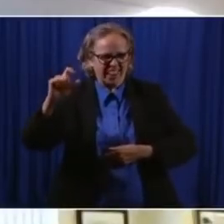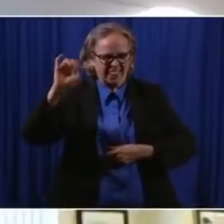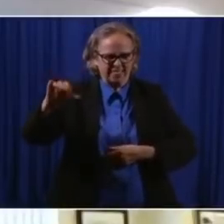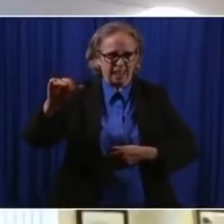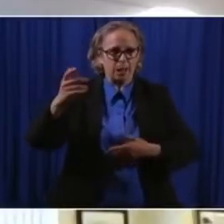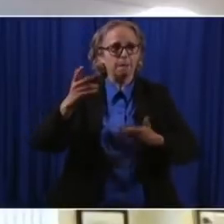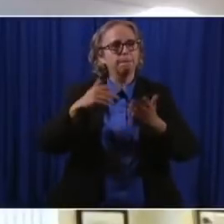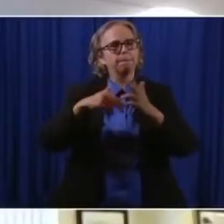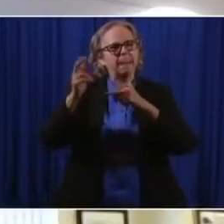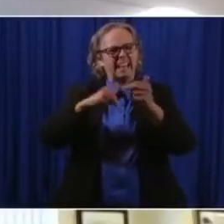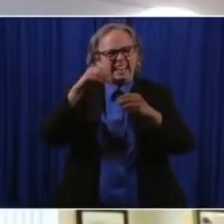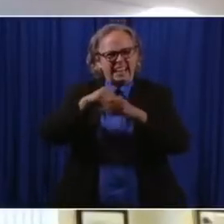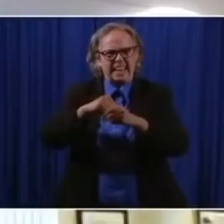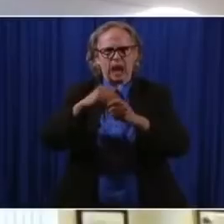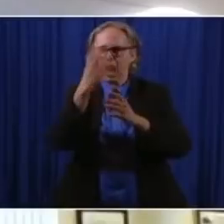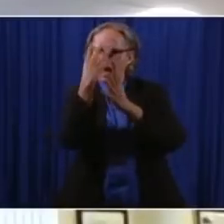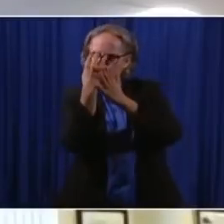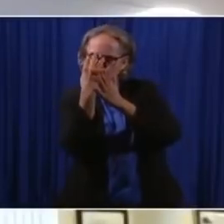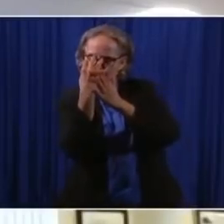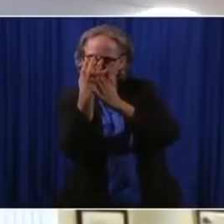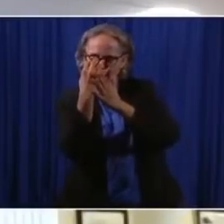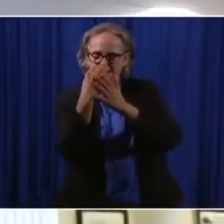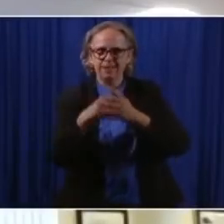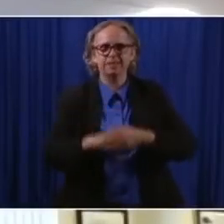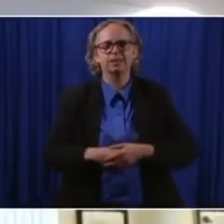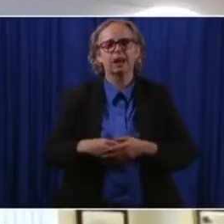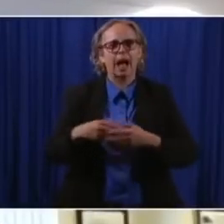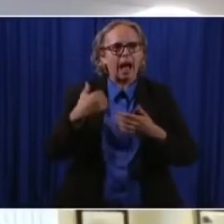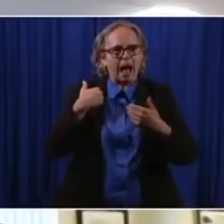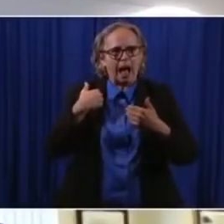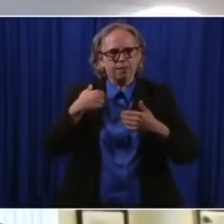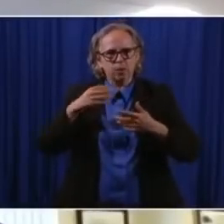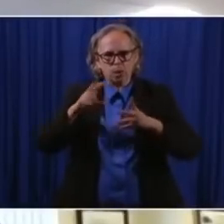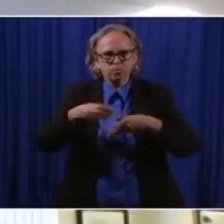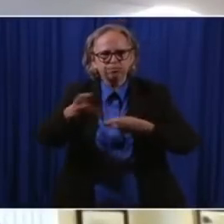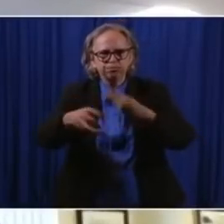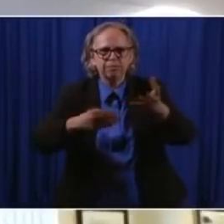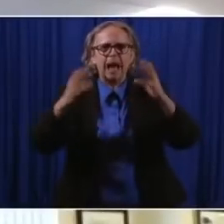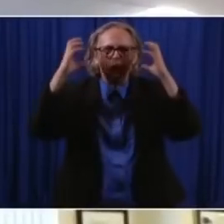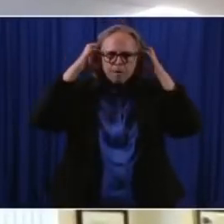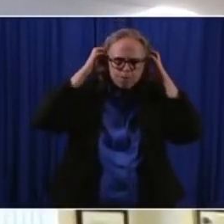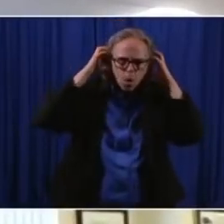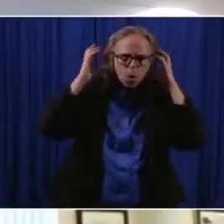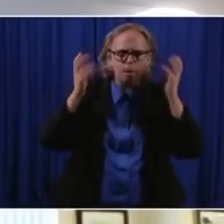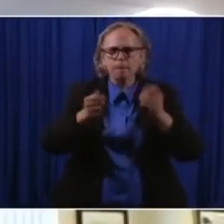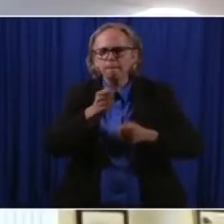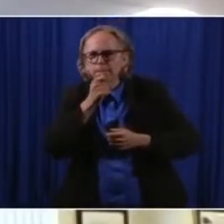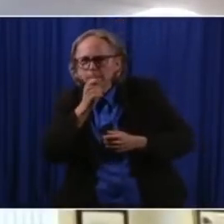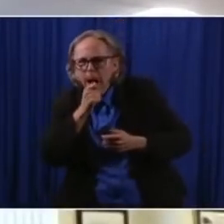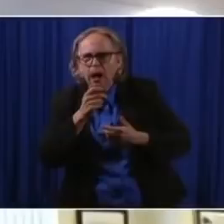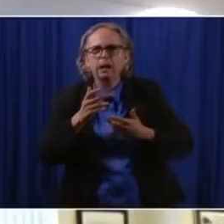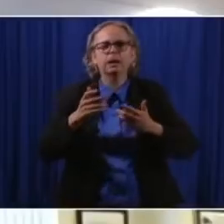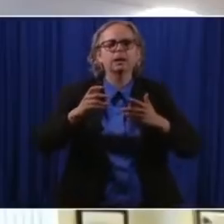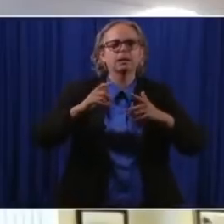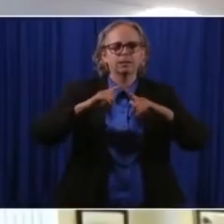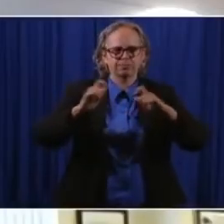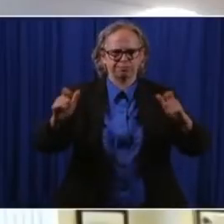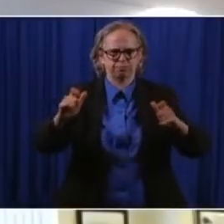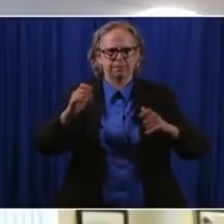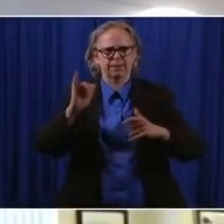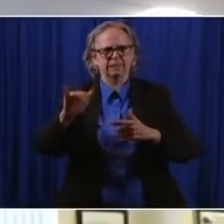get actual headphones and mics for the students, but it is a simple device,